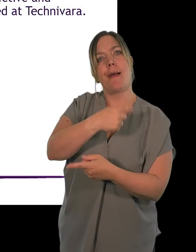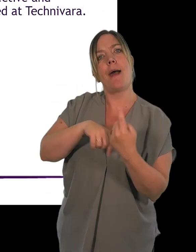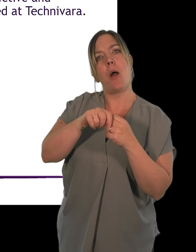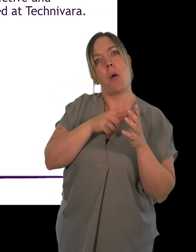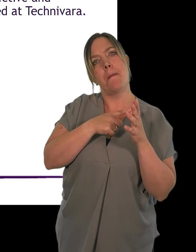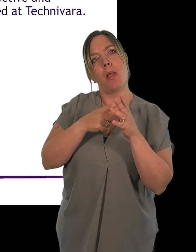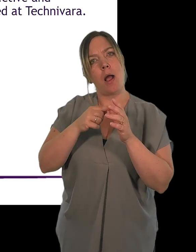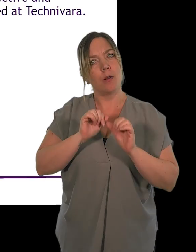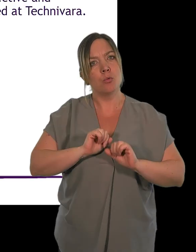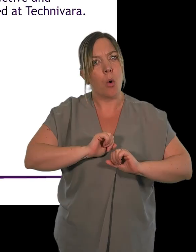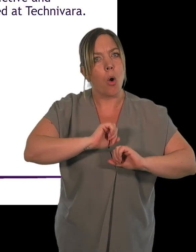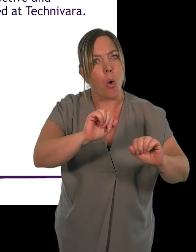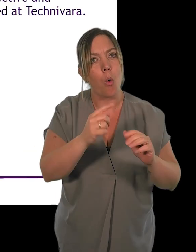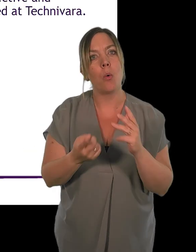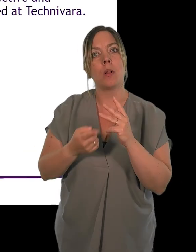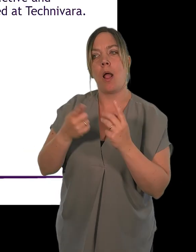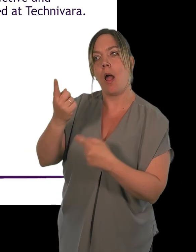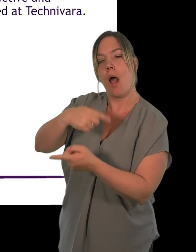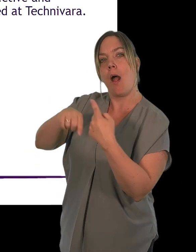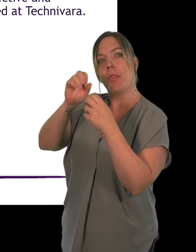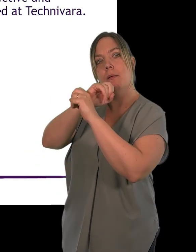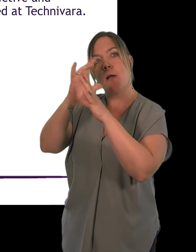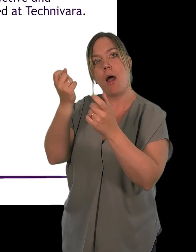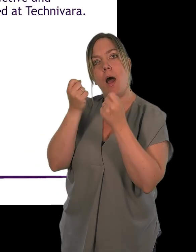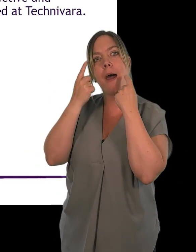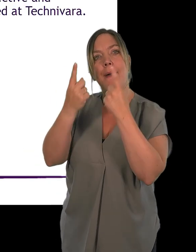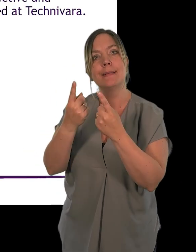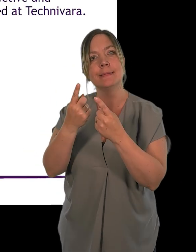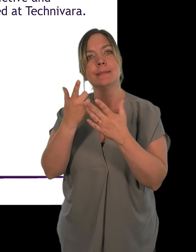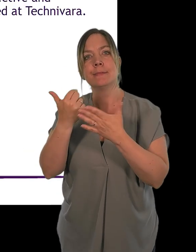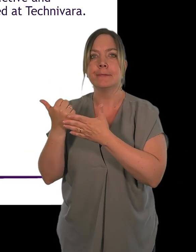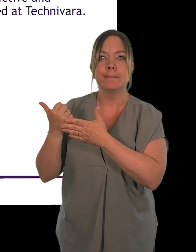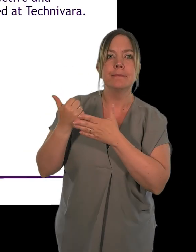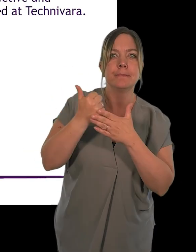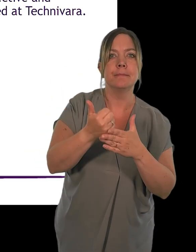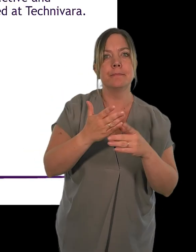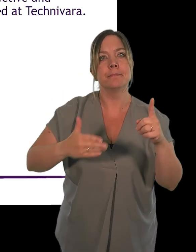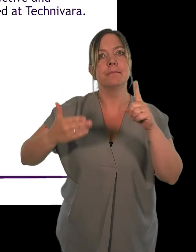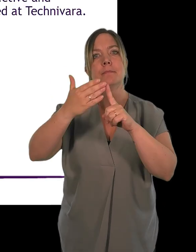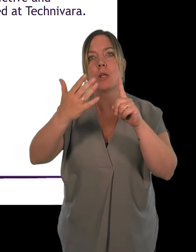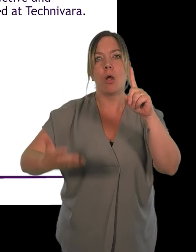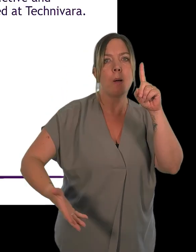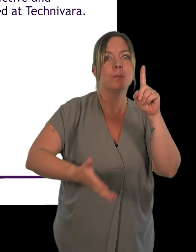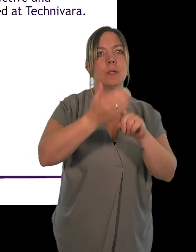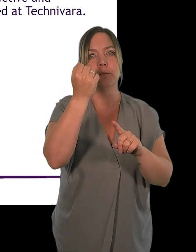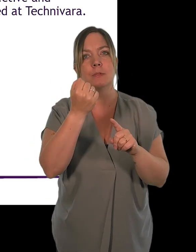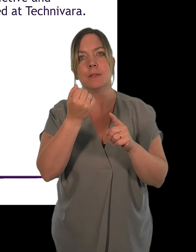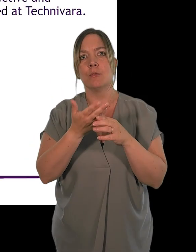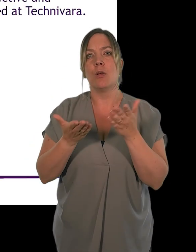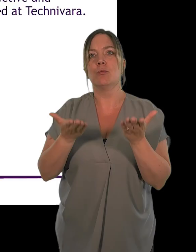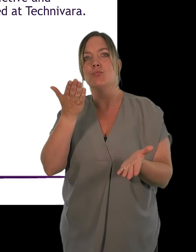these might apply to your own and others' ideas to assist objective and rational debate at